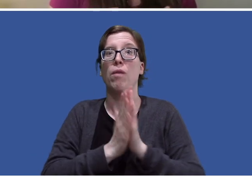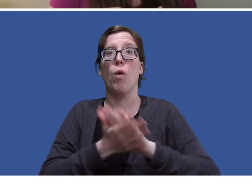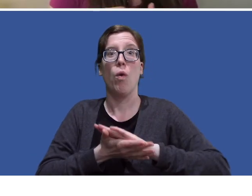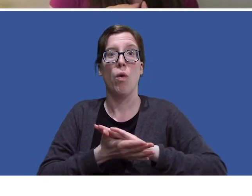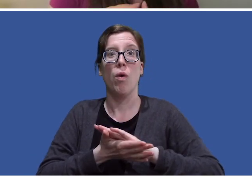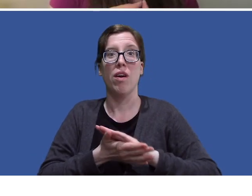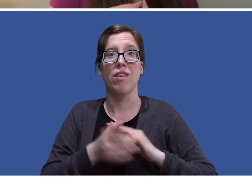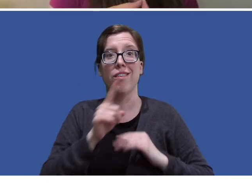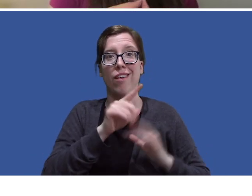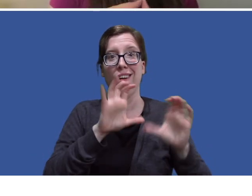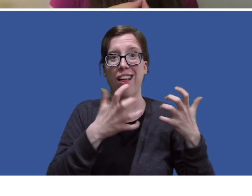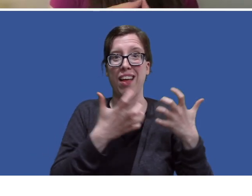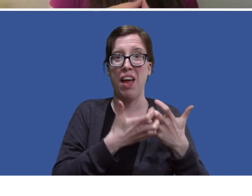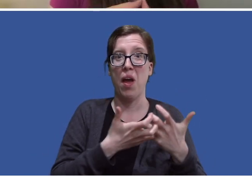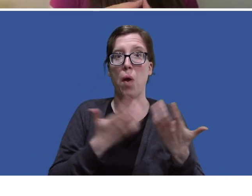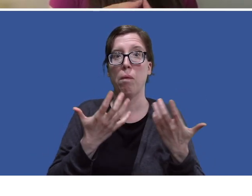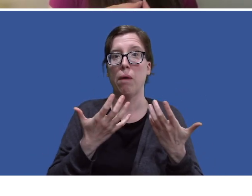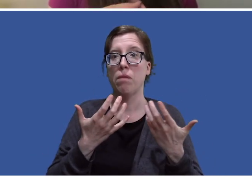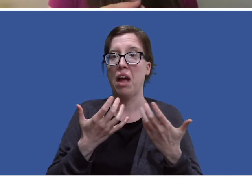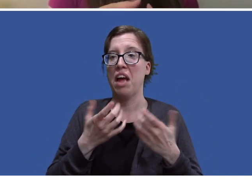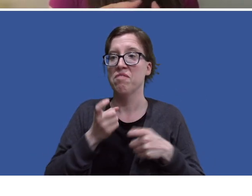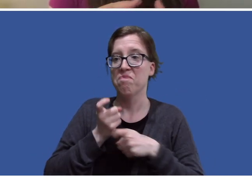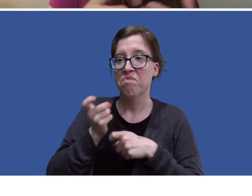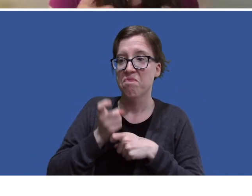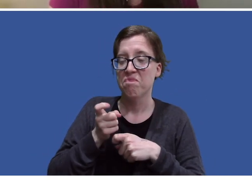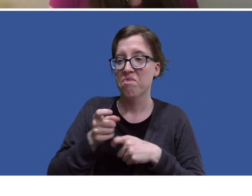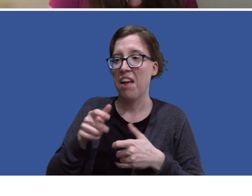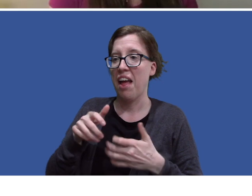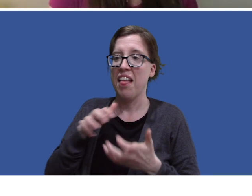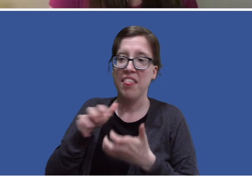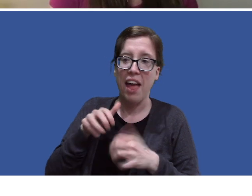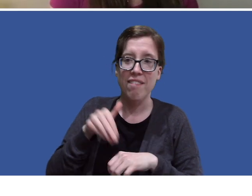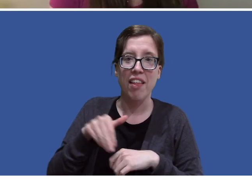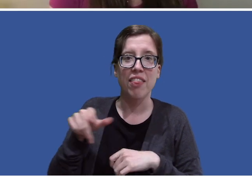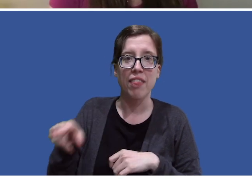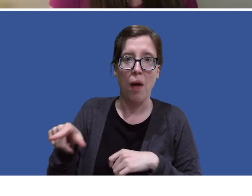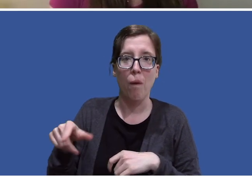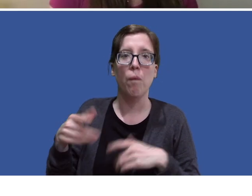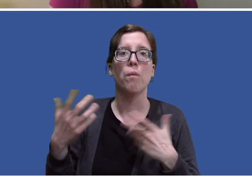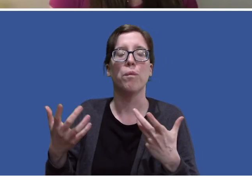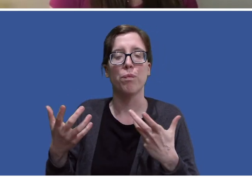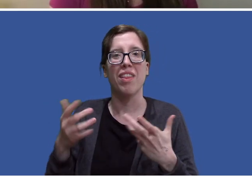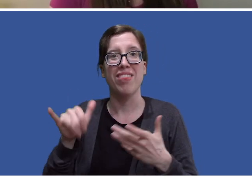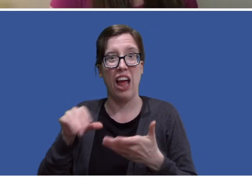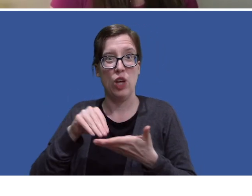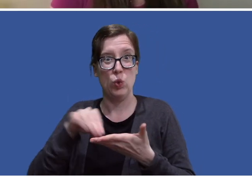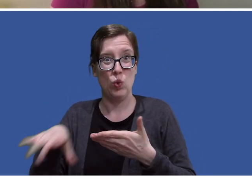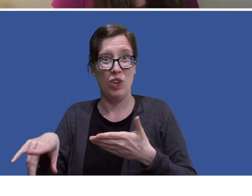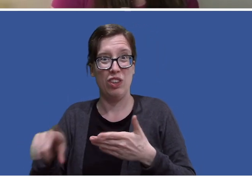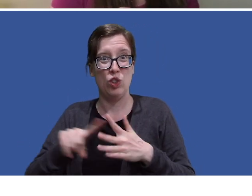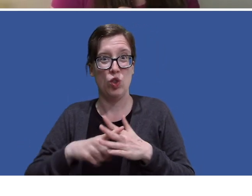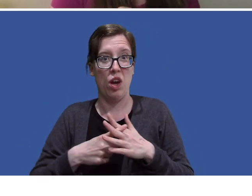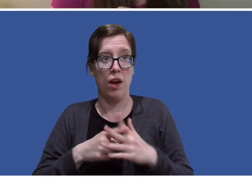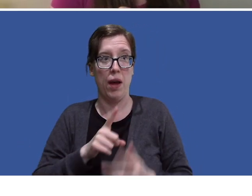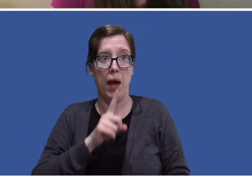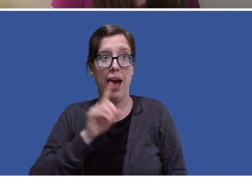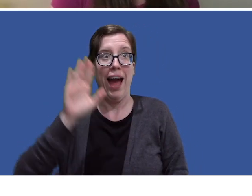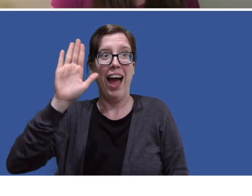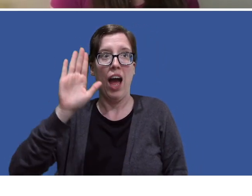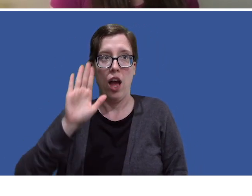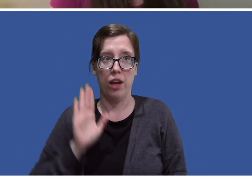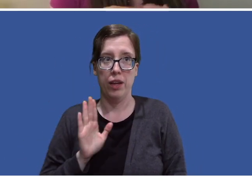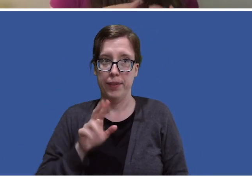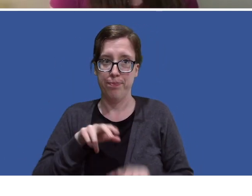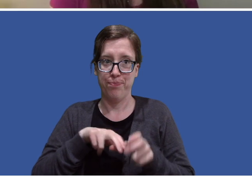student. And that student started to not want to be a member of those discussions. And so trying